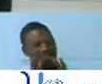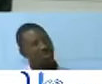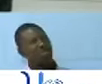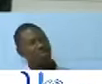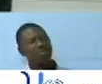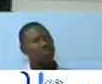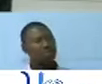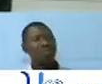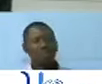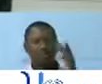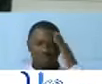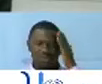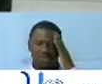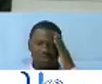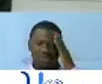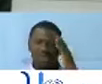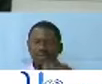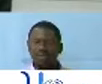We knew that